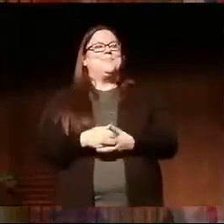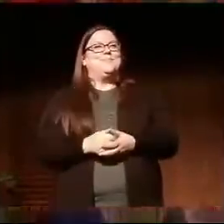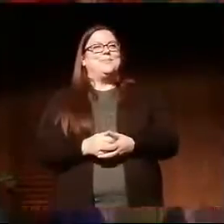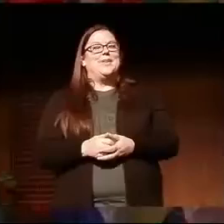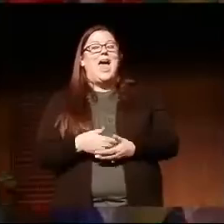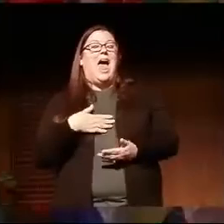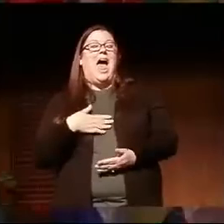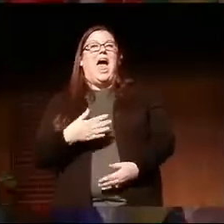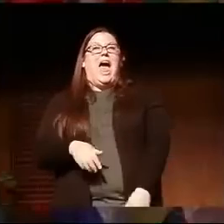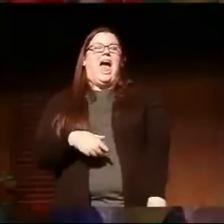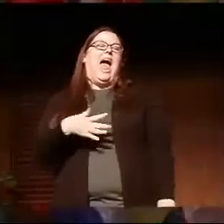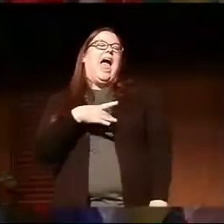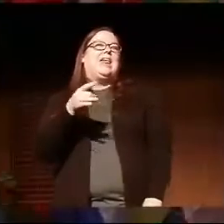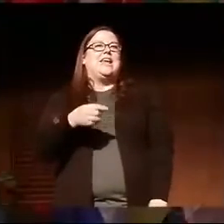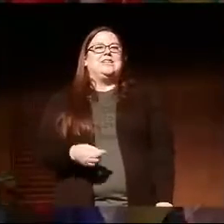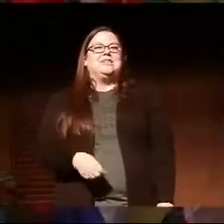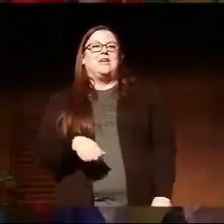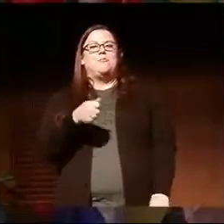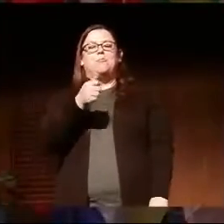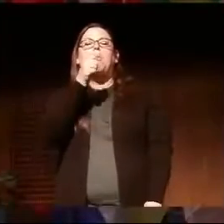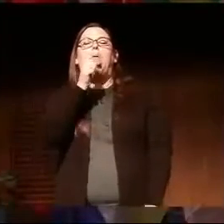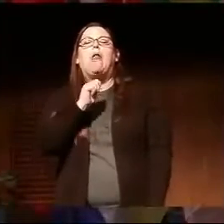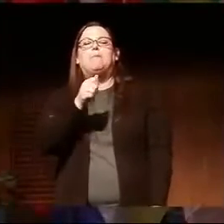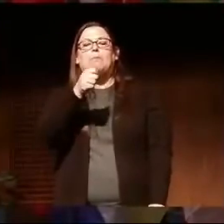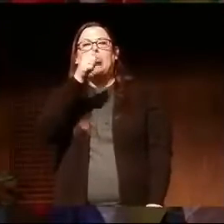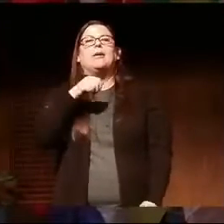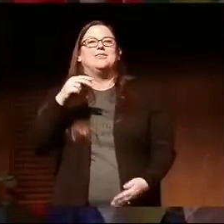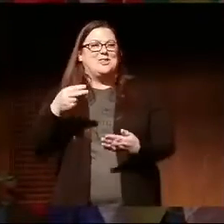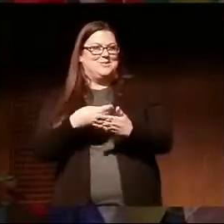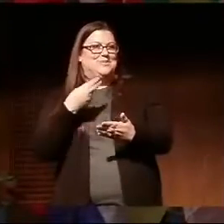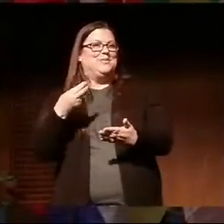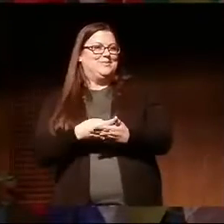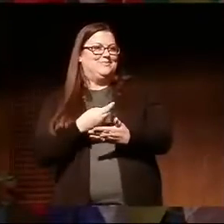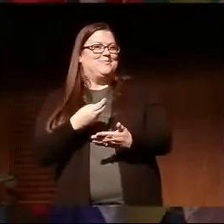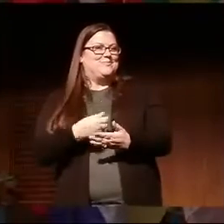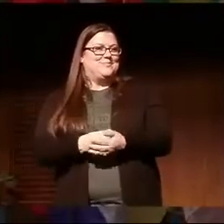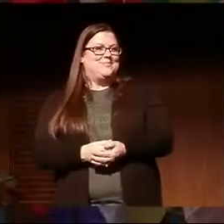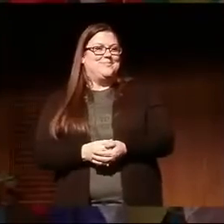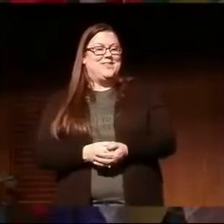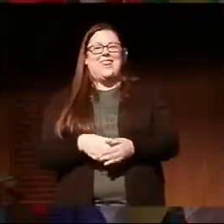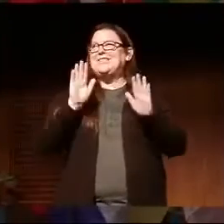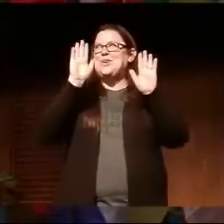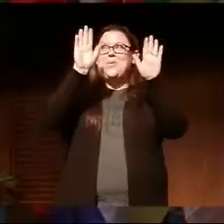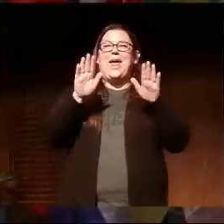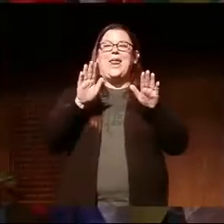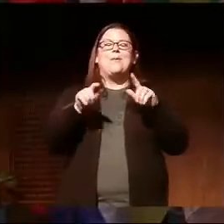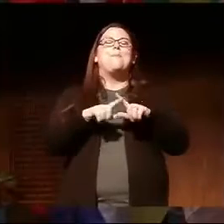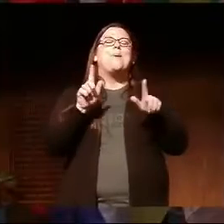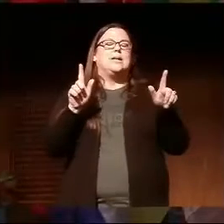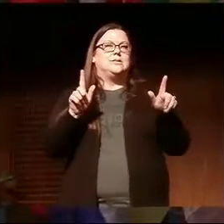the spoon. Anyone else? A spoon licker? Okay. Yeah, it's great, but here's the thing.